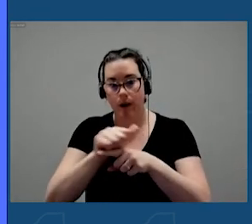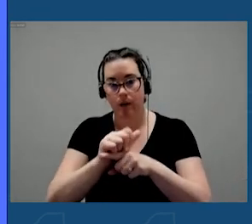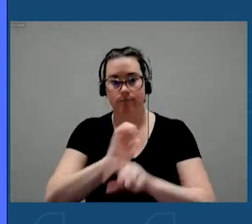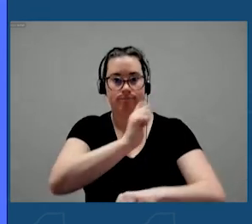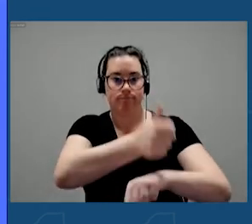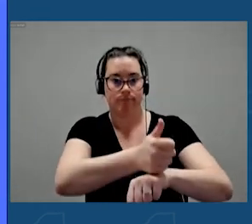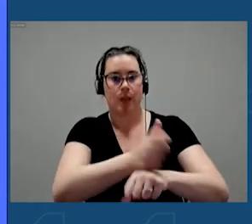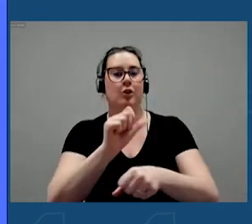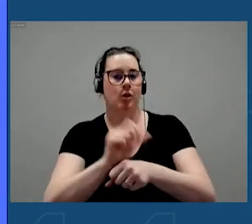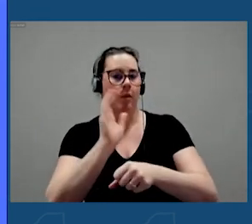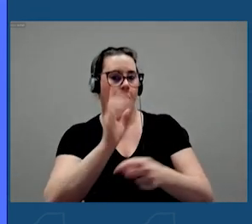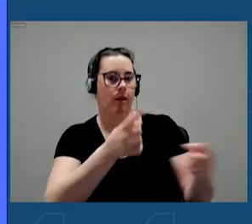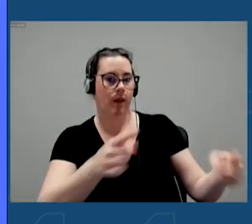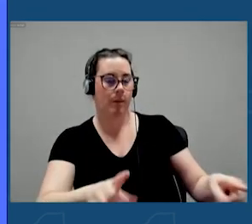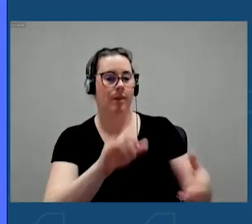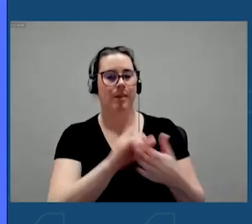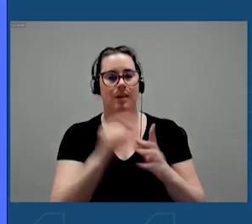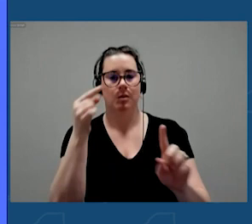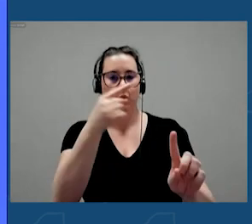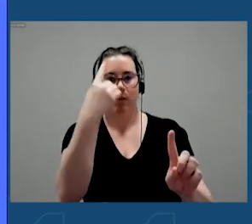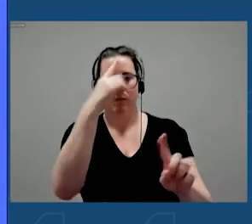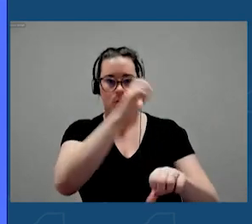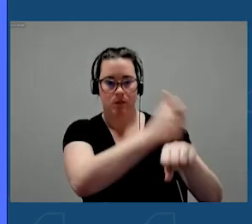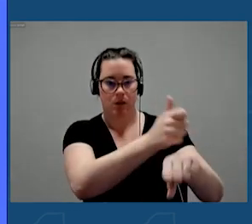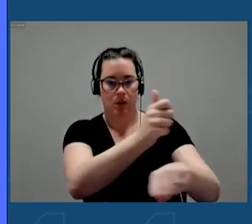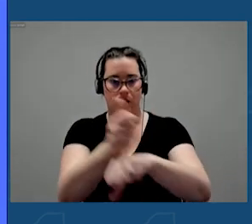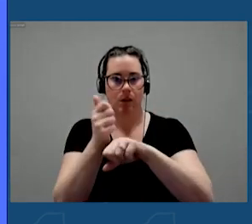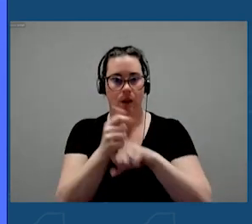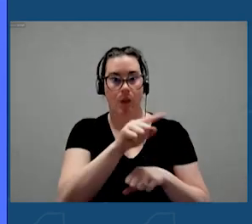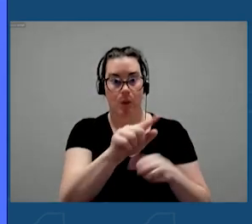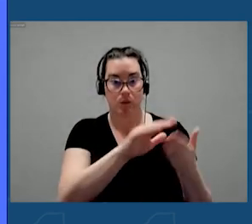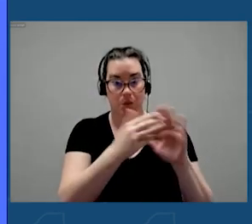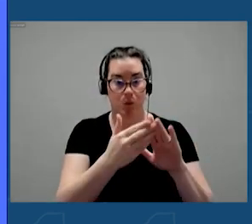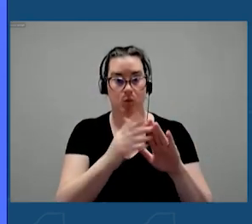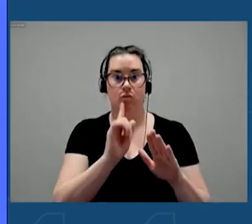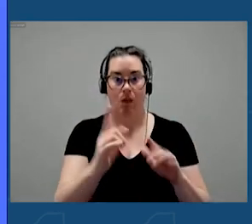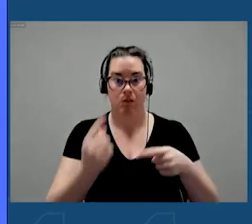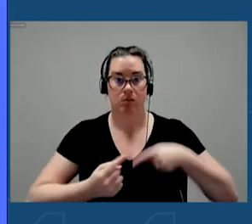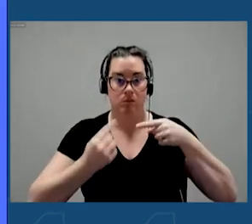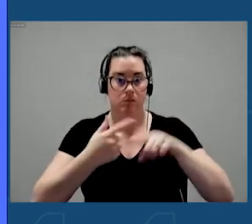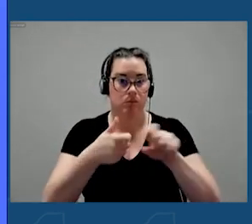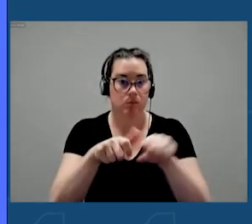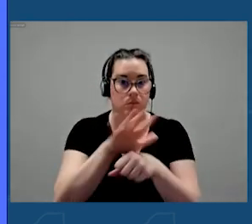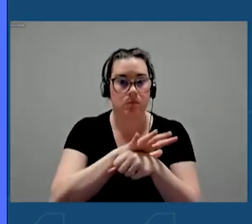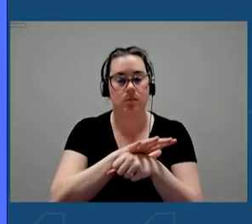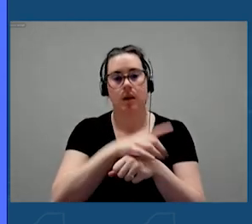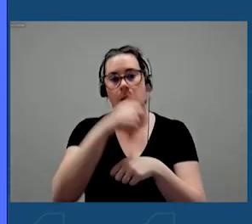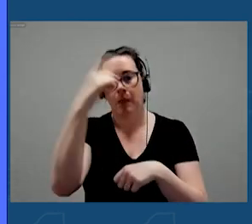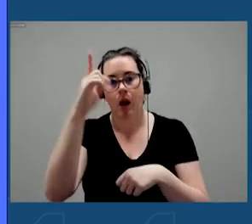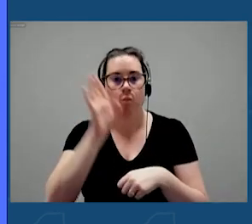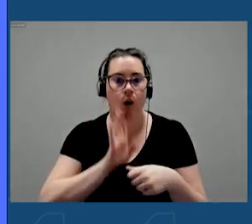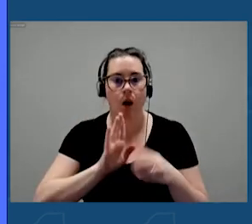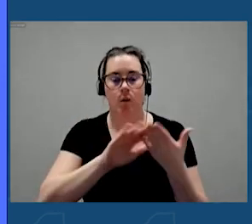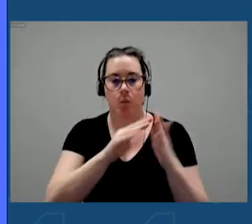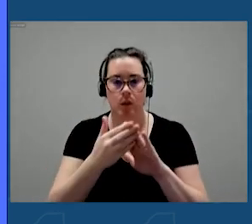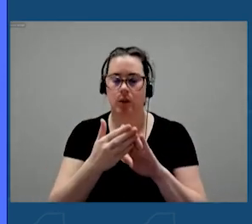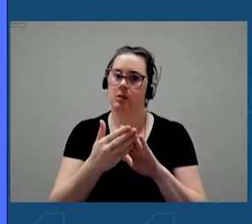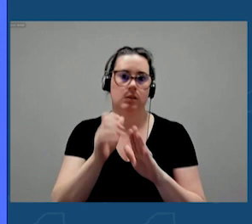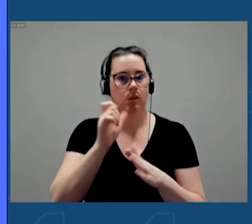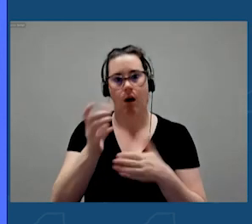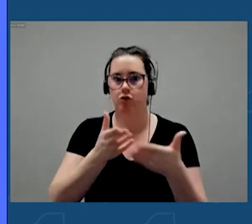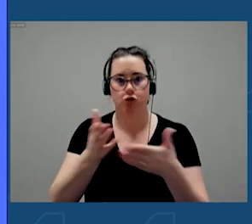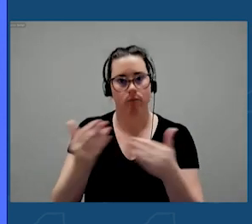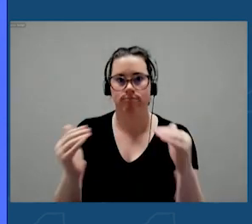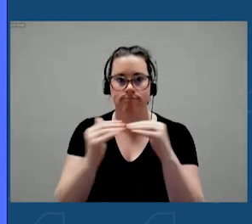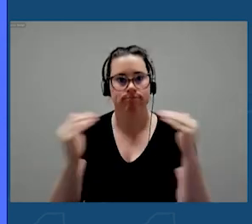that's the logic behind hitting those communities that were hit so hard, especially underserved communities, Black and brown communities. My gosh, from the